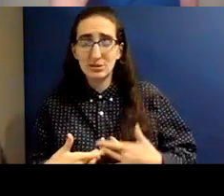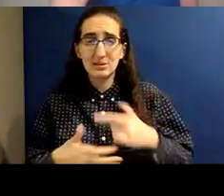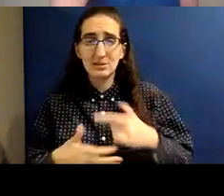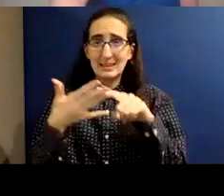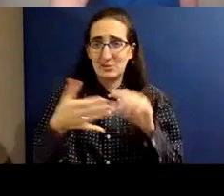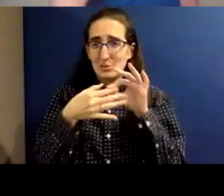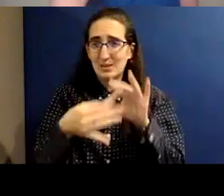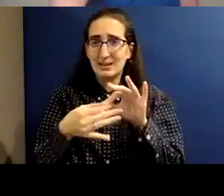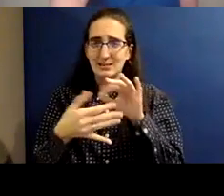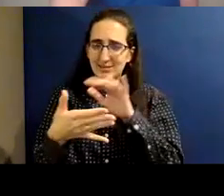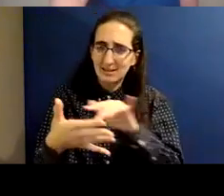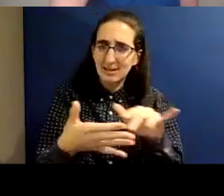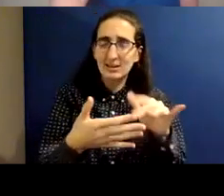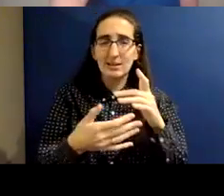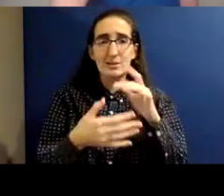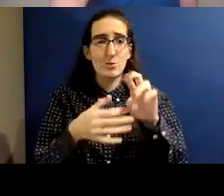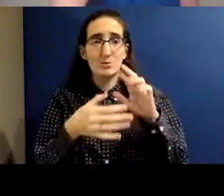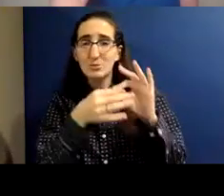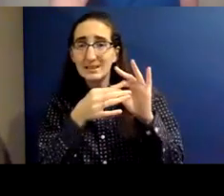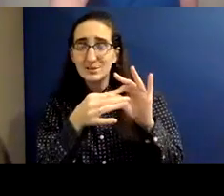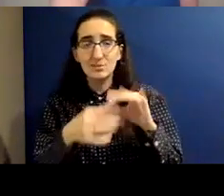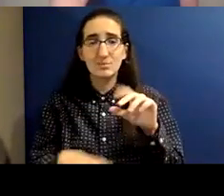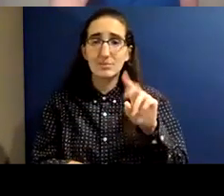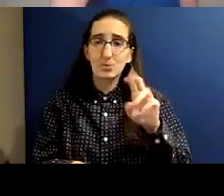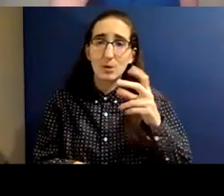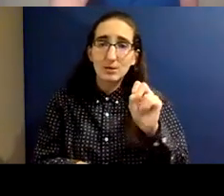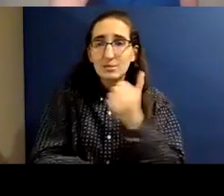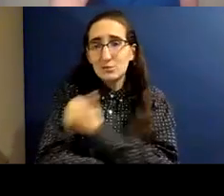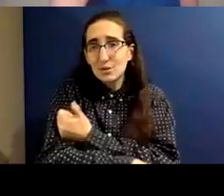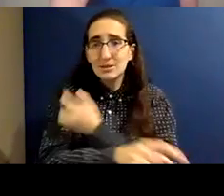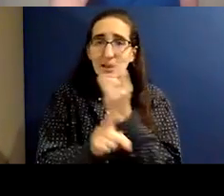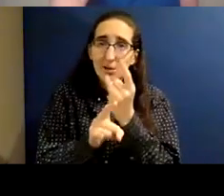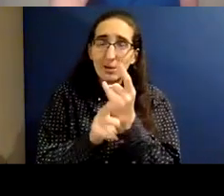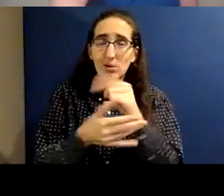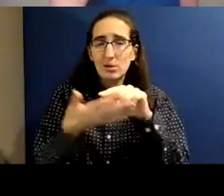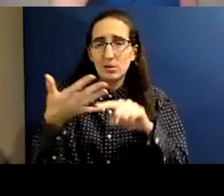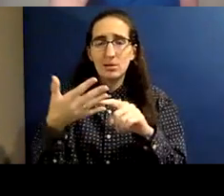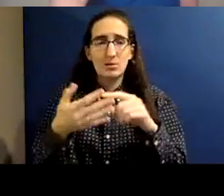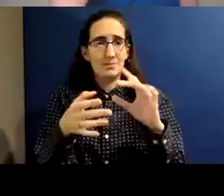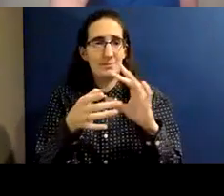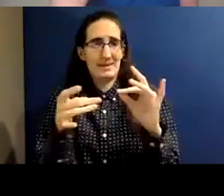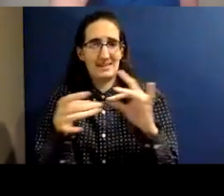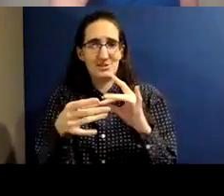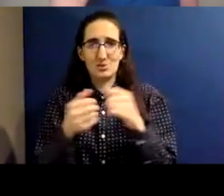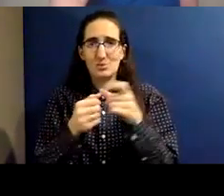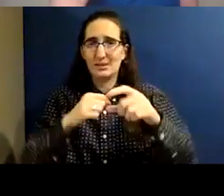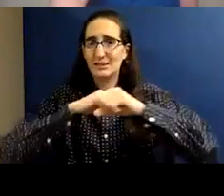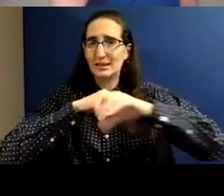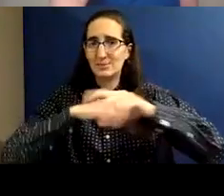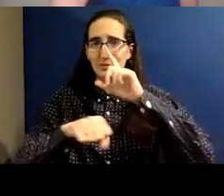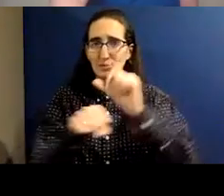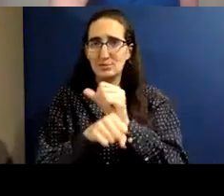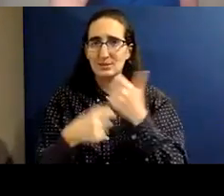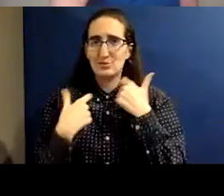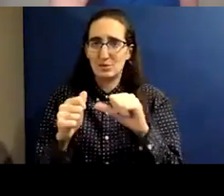related to their studies or relationships or drugs and alcohol. And the messaging in this campaign really tries to